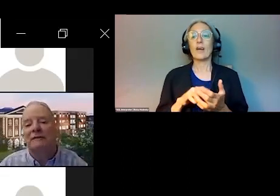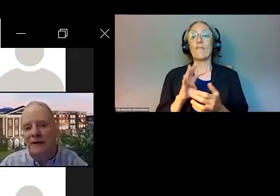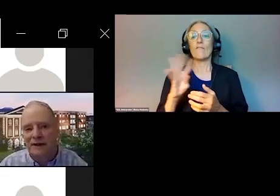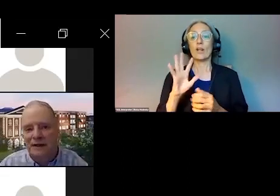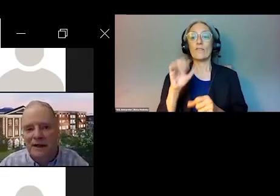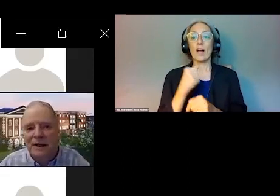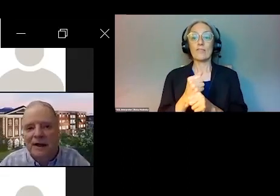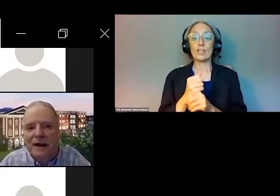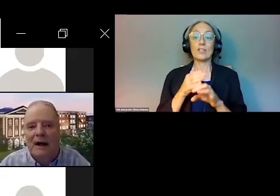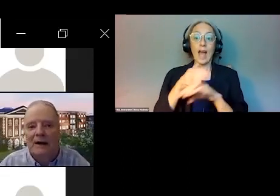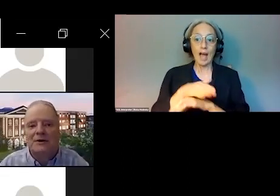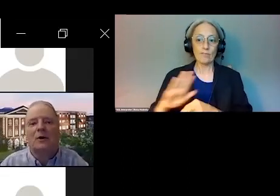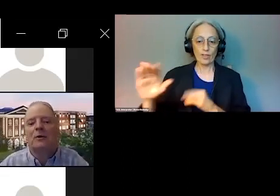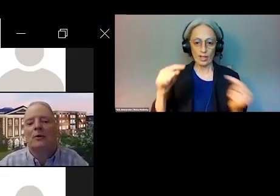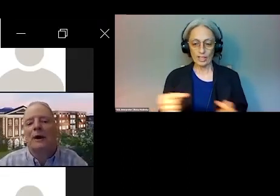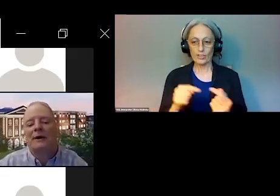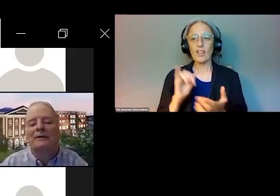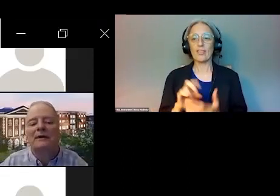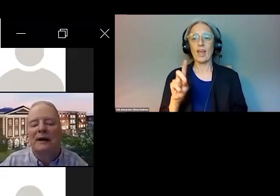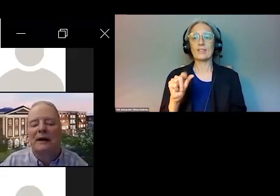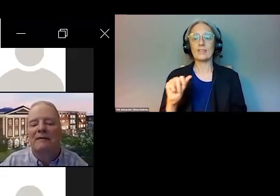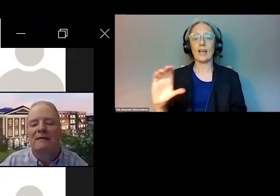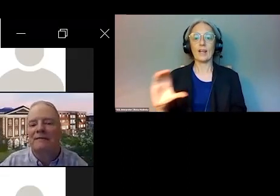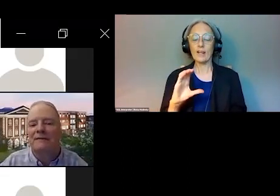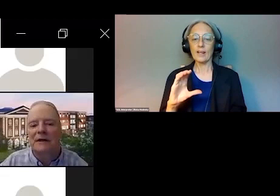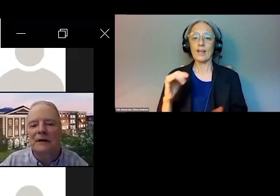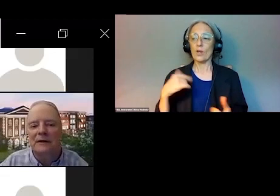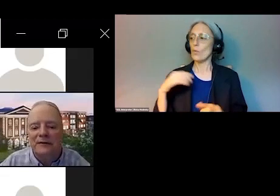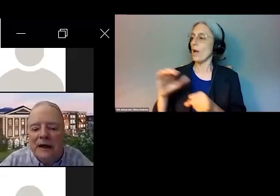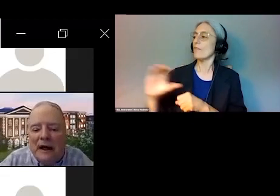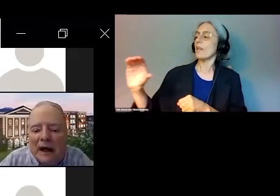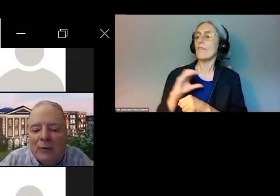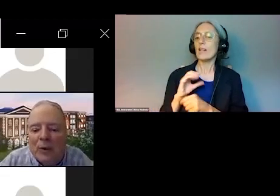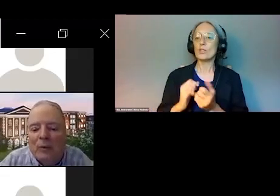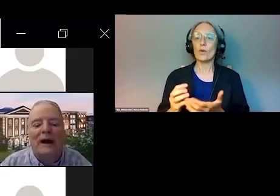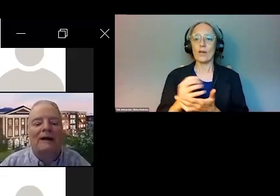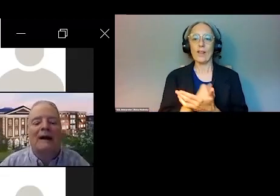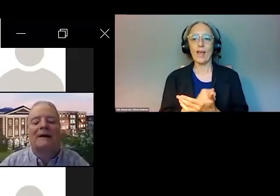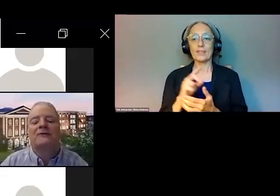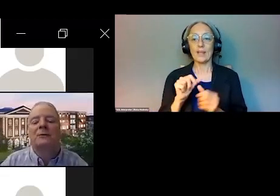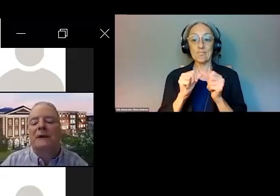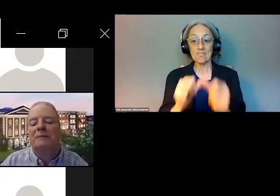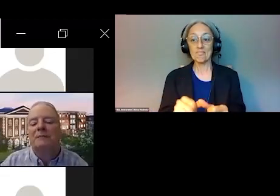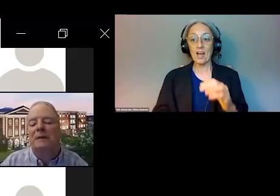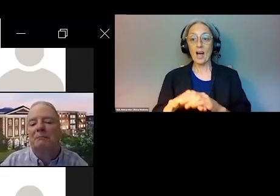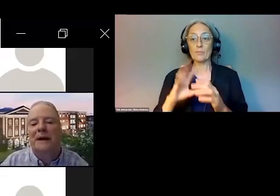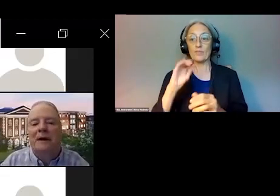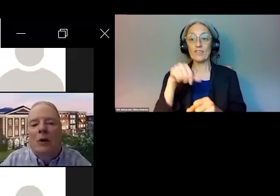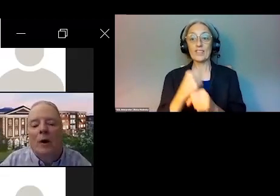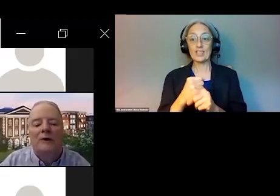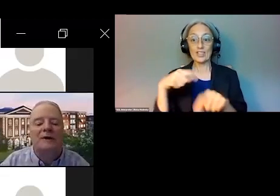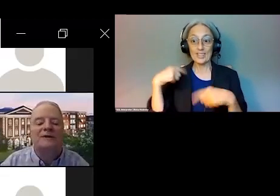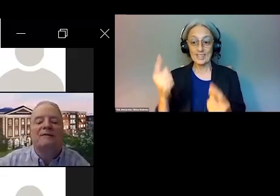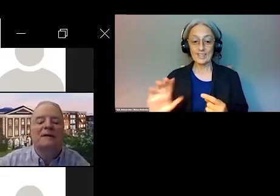are currently funded to go and collect data on 50 years, and we will add 800 new people.